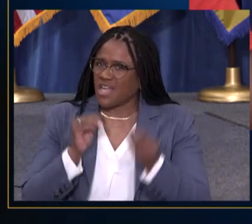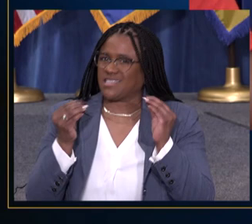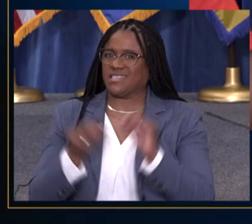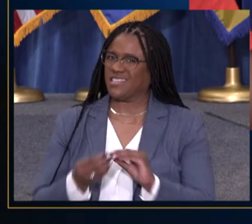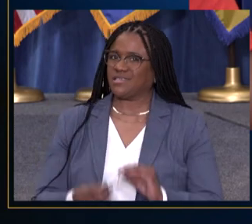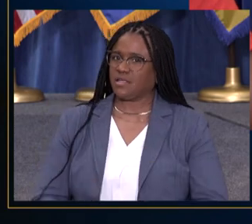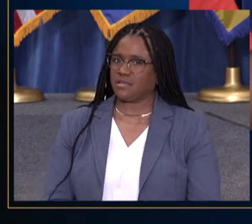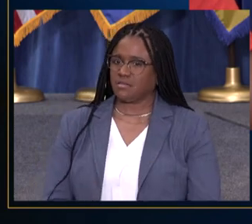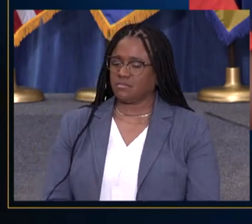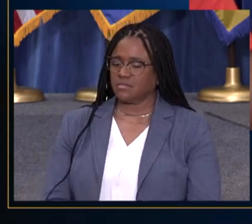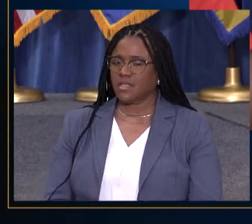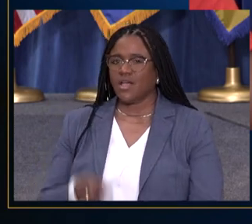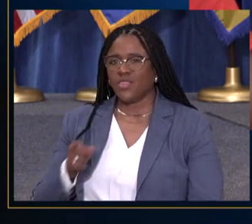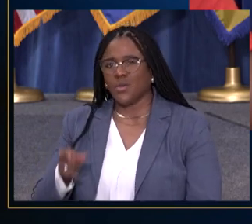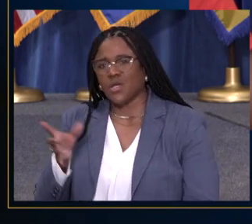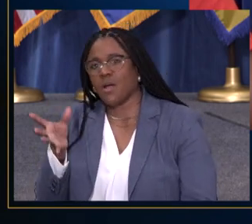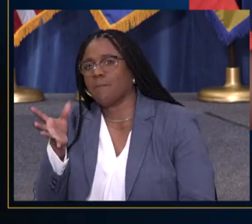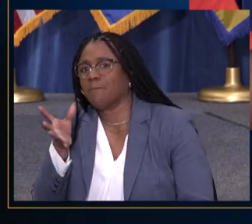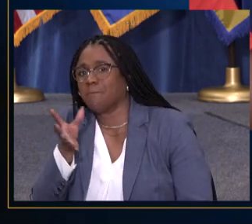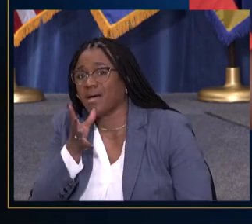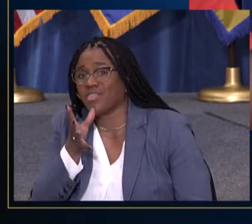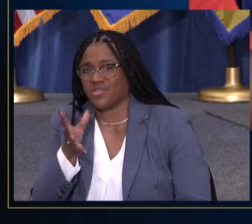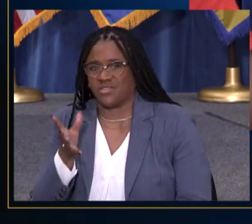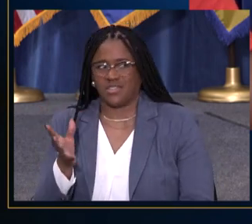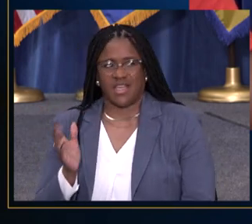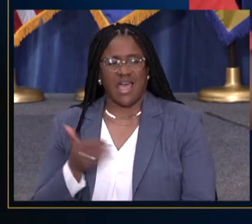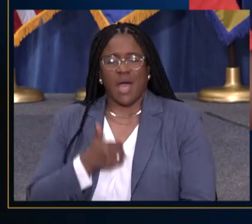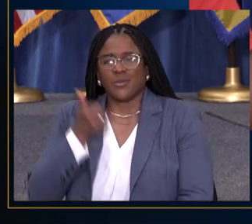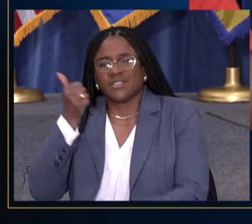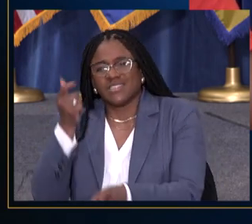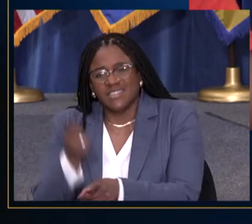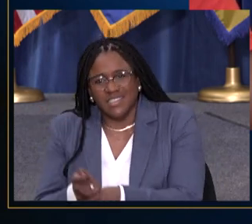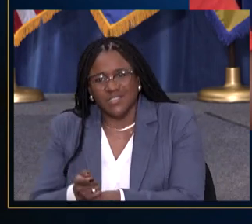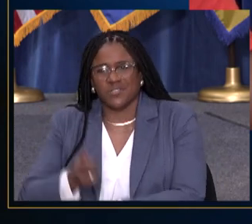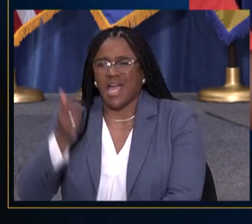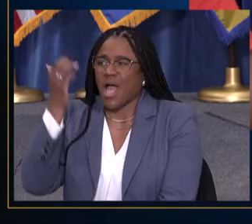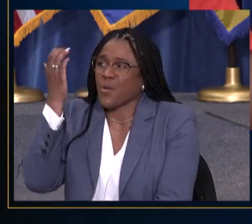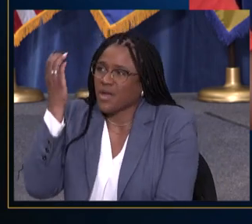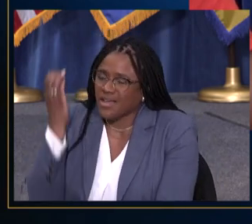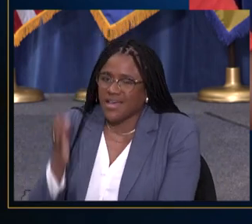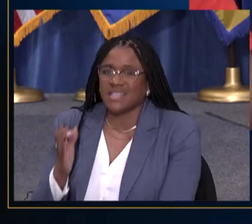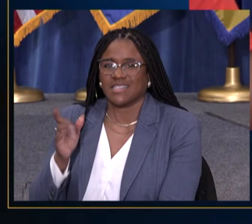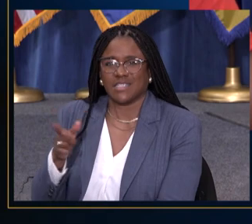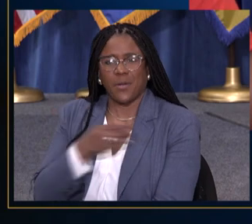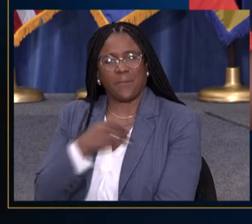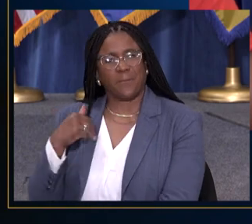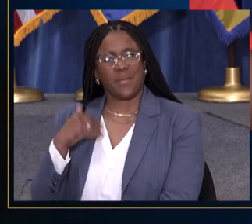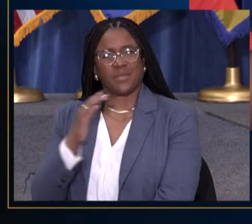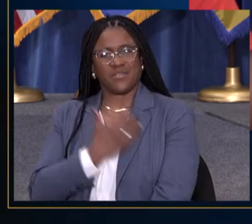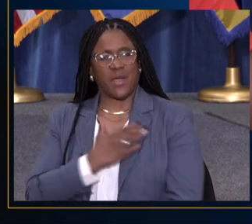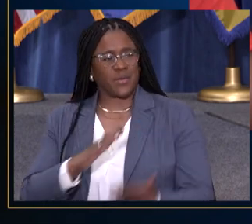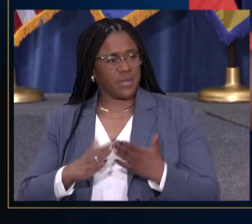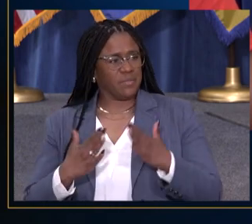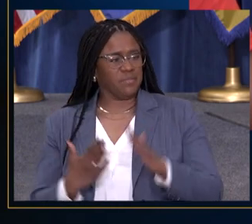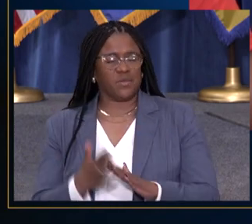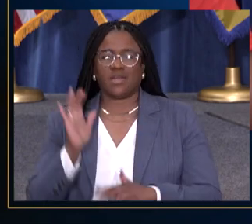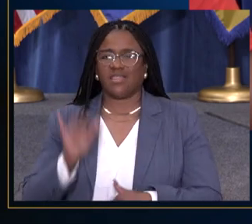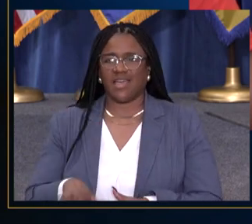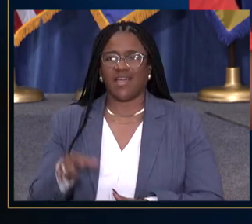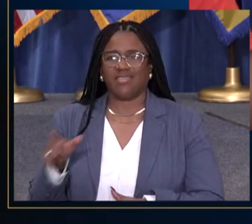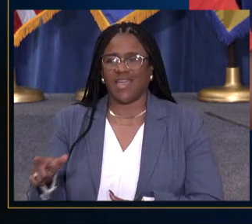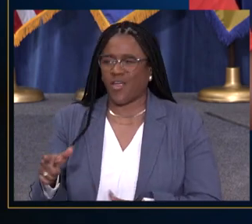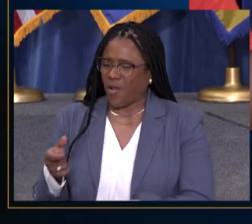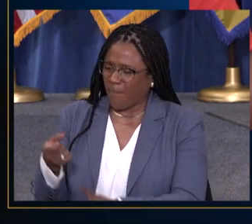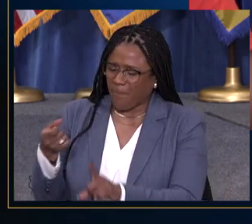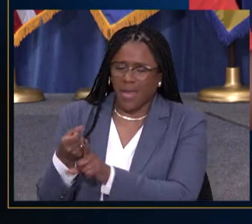statistics. These are our mothers and our sisters and our cousins. These are members of our community that are